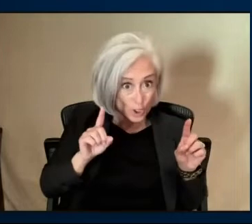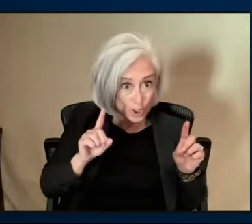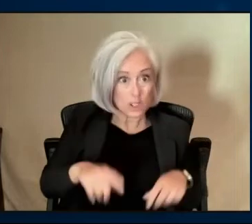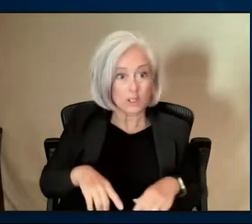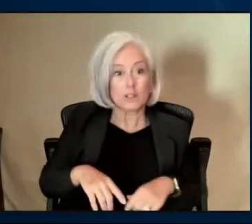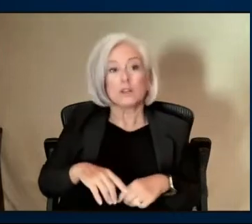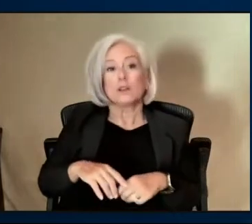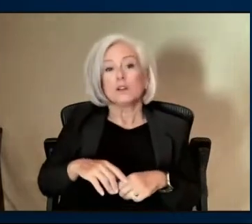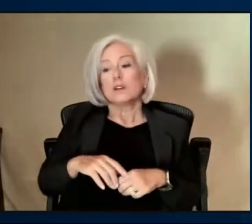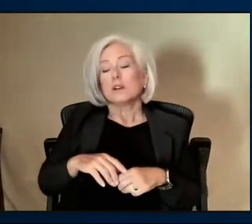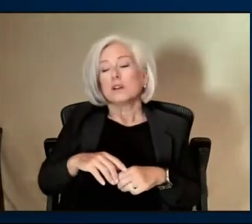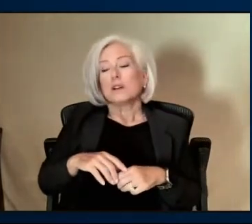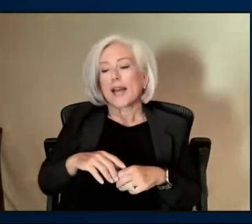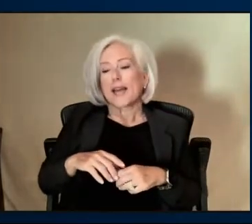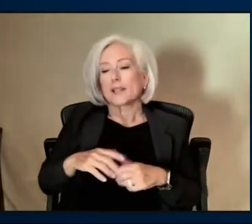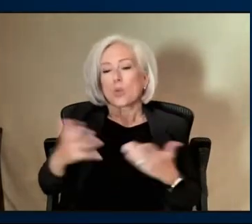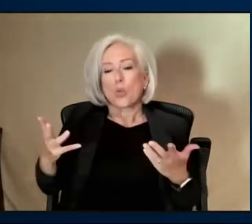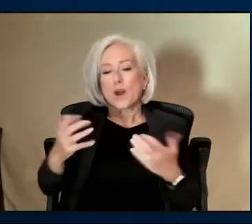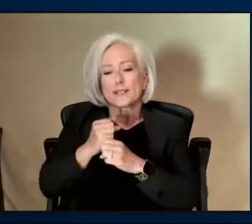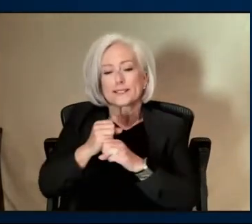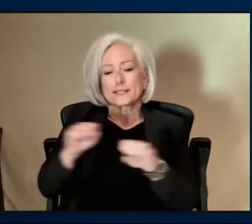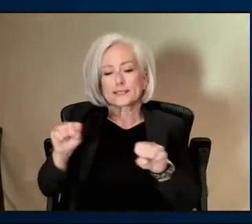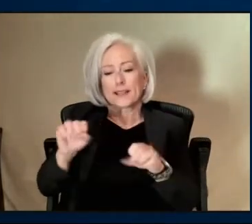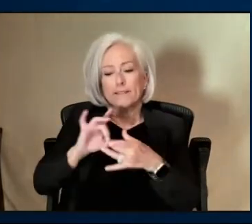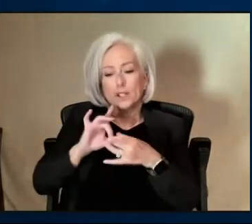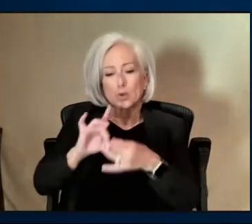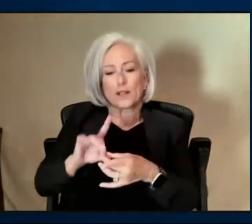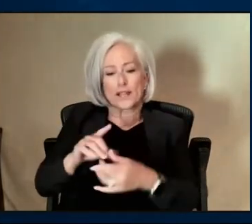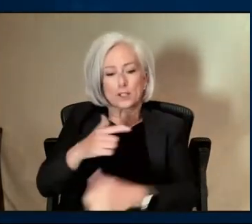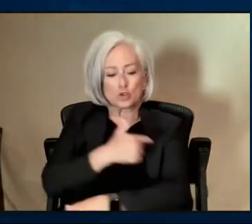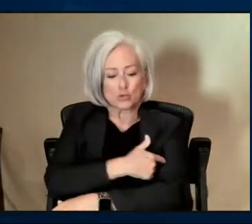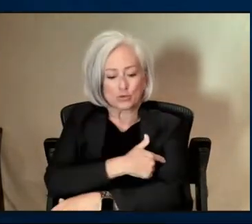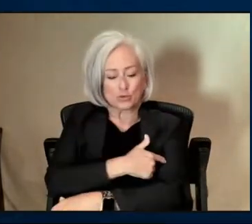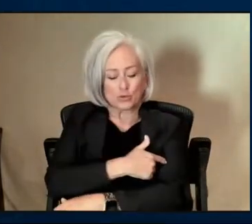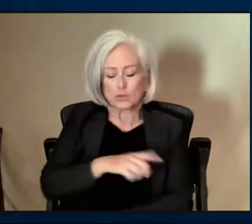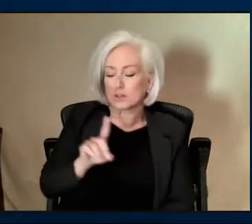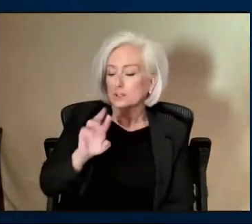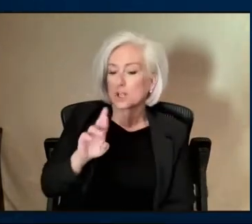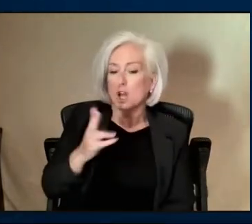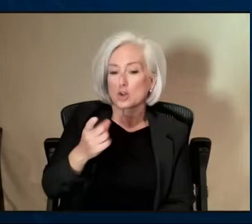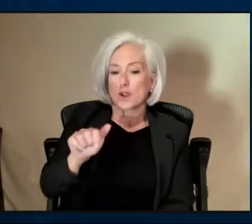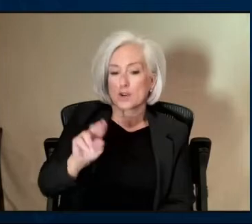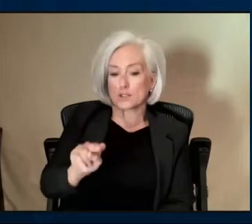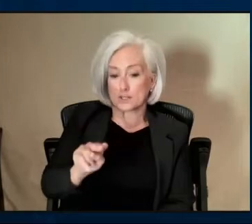Dr. Harrison, tell us a little bit, how do you apply this in pediatrics? Do you follow those same protocols?